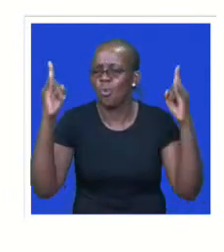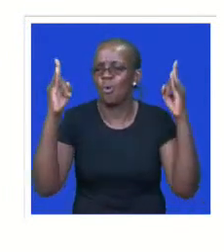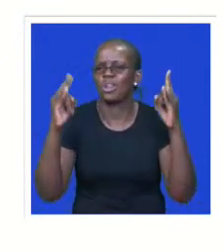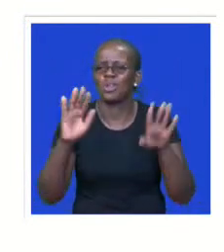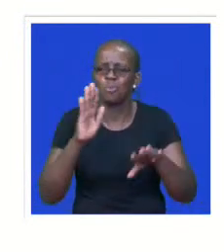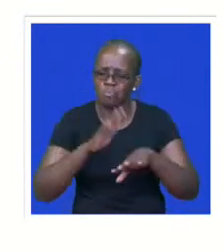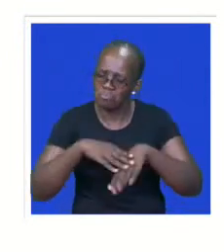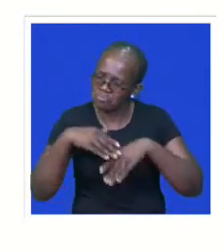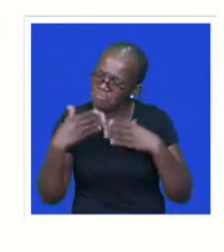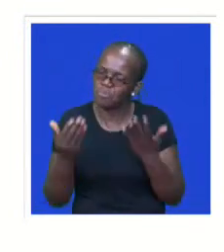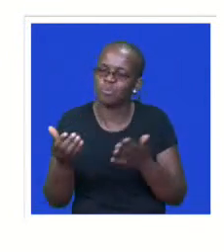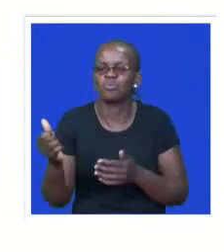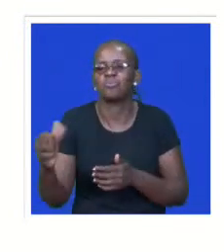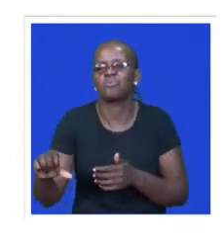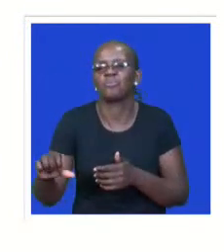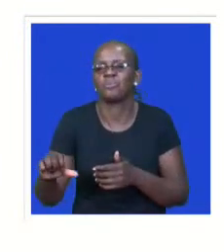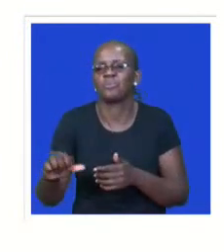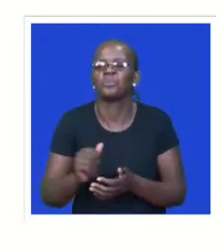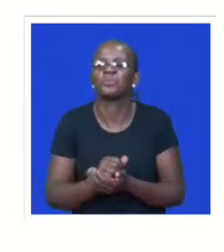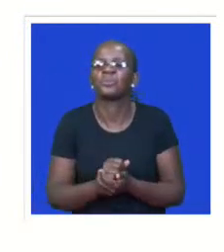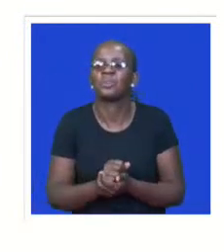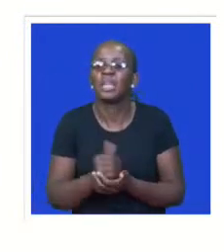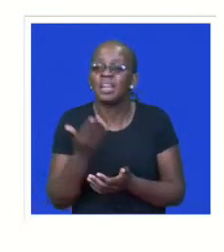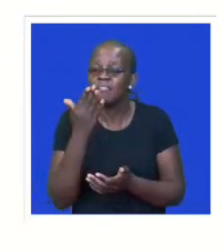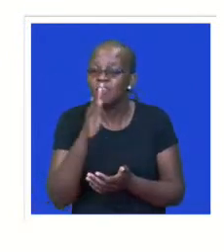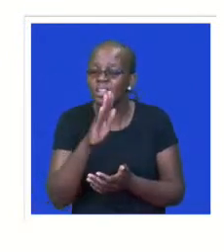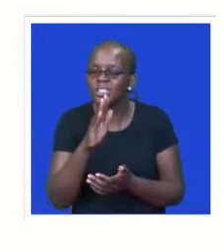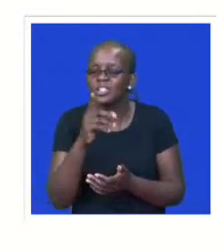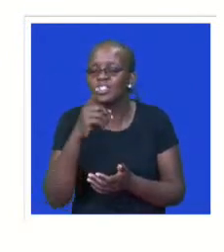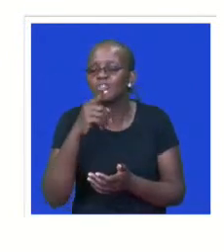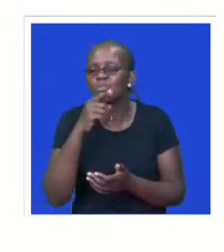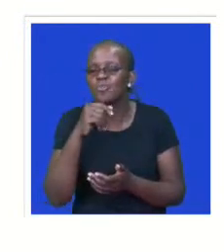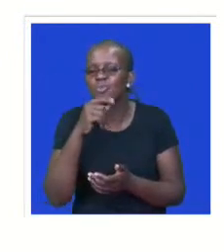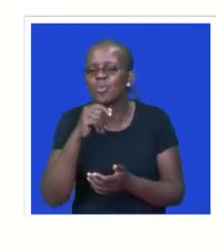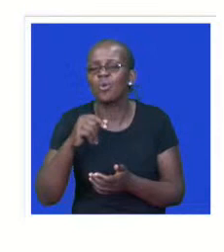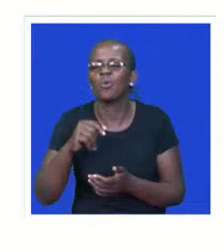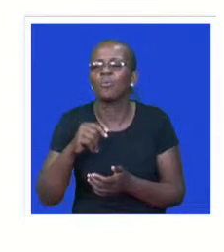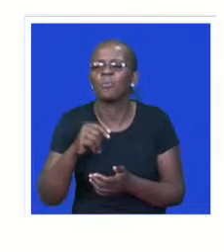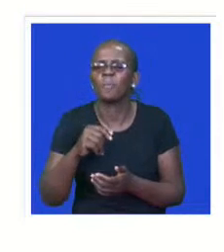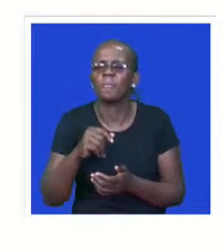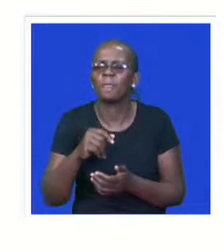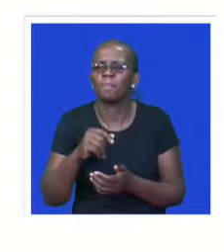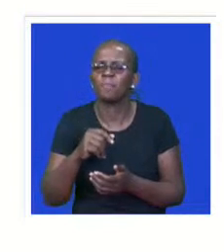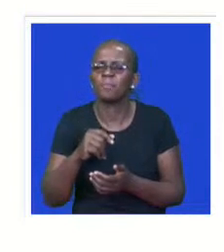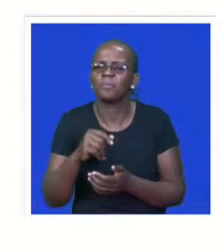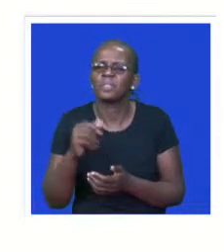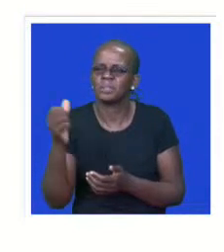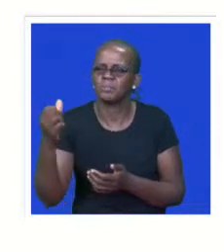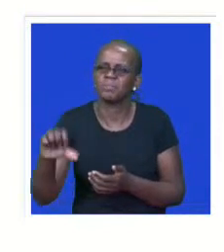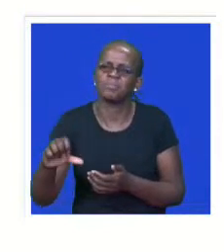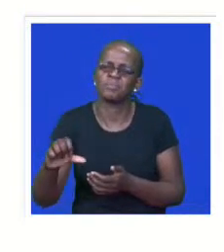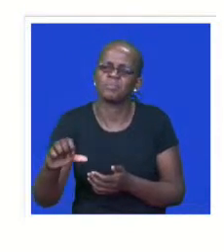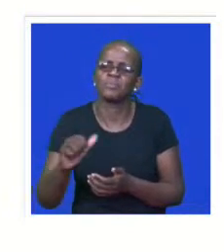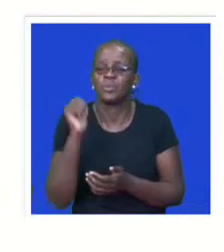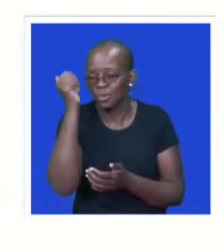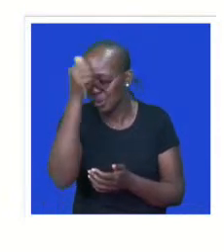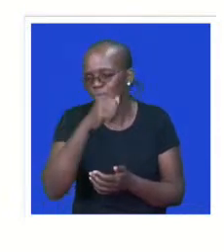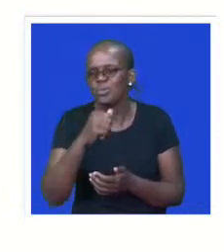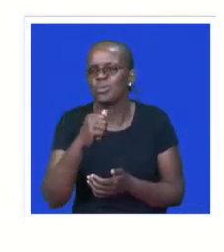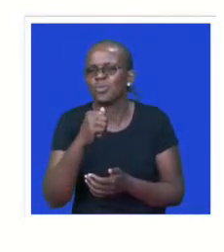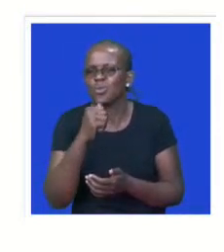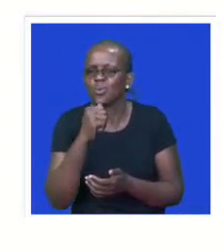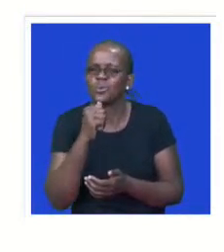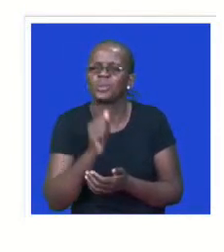know, after Adam and Eve committed sin in the garden, God could not stay with people who are sinners,